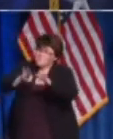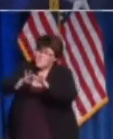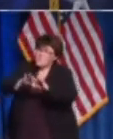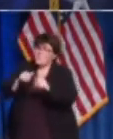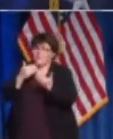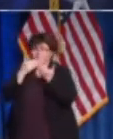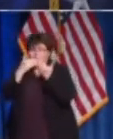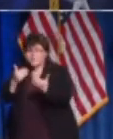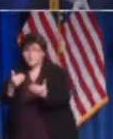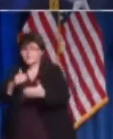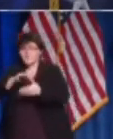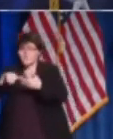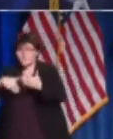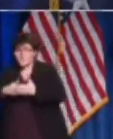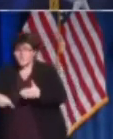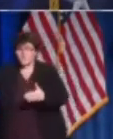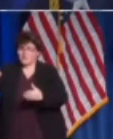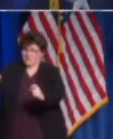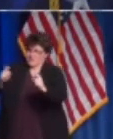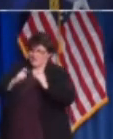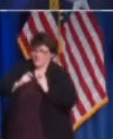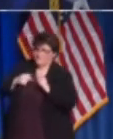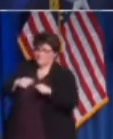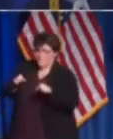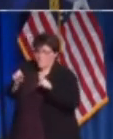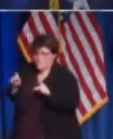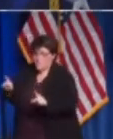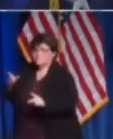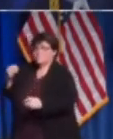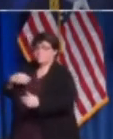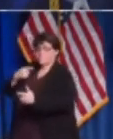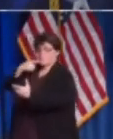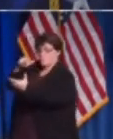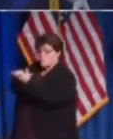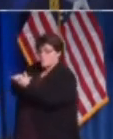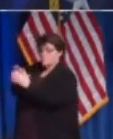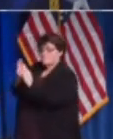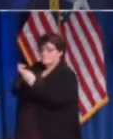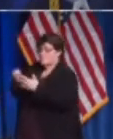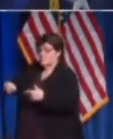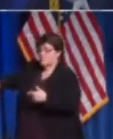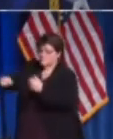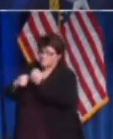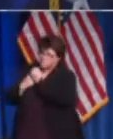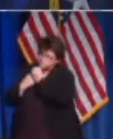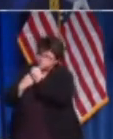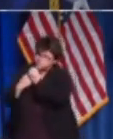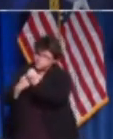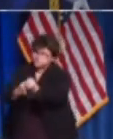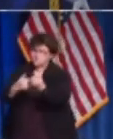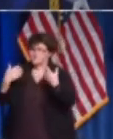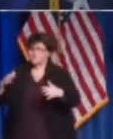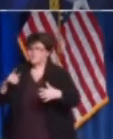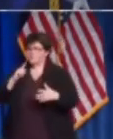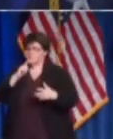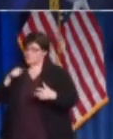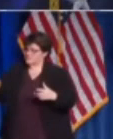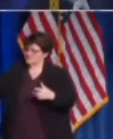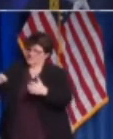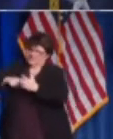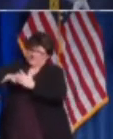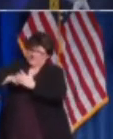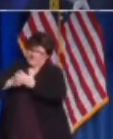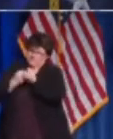I cannot do anything without my wife. I can't do anything without my family. I think that keeps you grounded in life, keeps you grounded during what has been some really